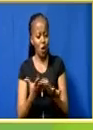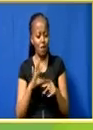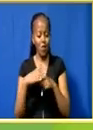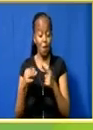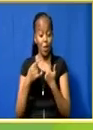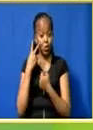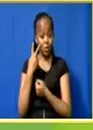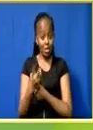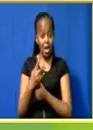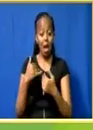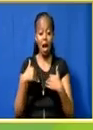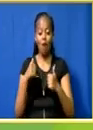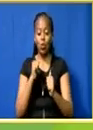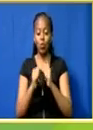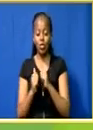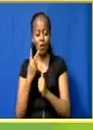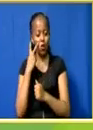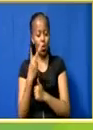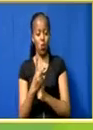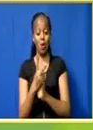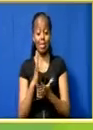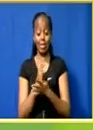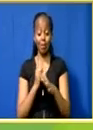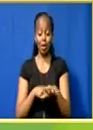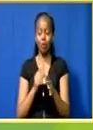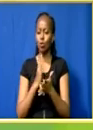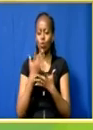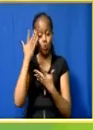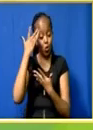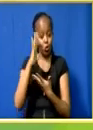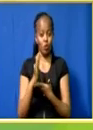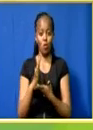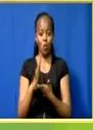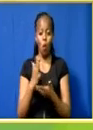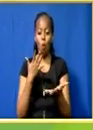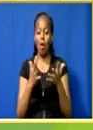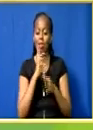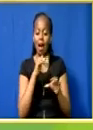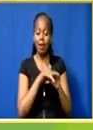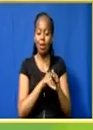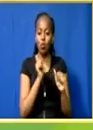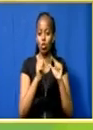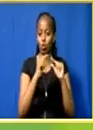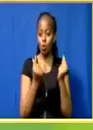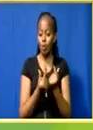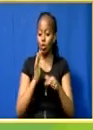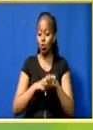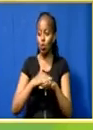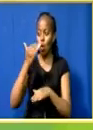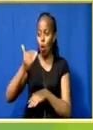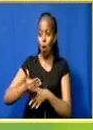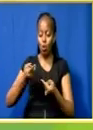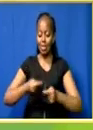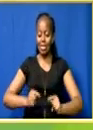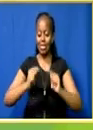But you see, mm-hmm. there are those that if you look at them at times, you really don't know where they belong to. That's right. So it is good always to try